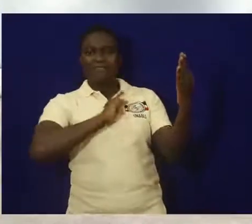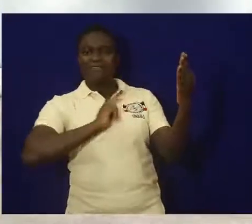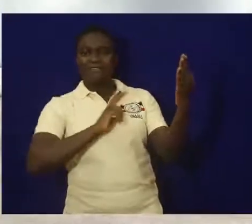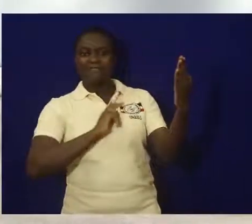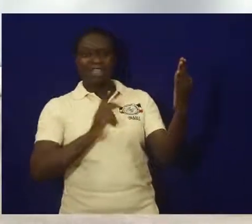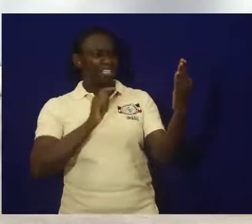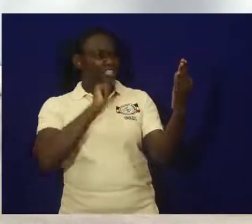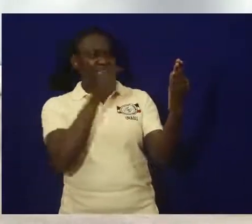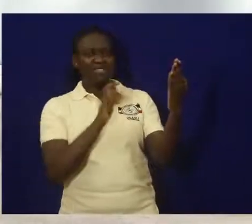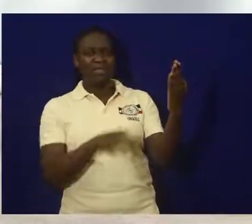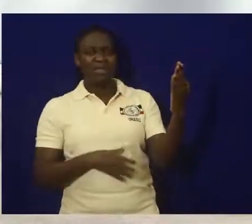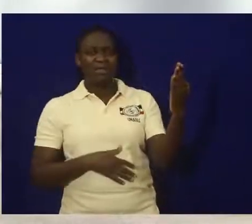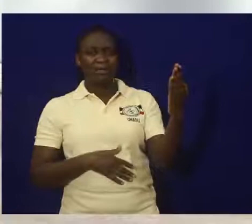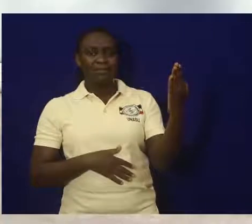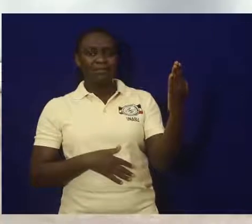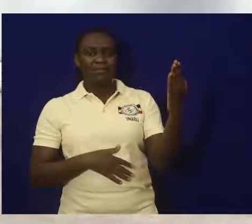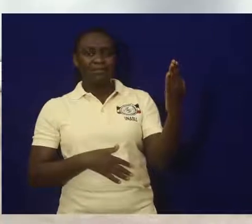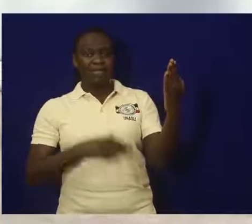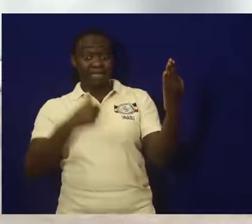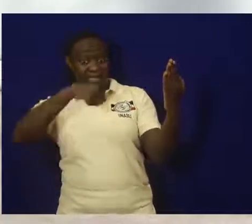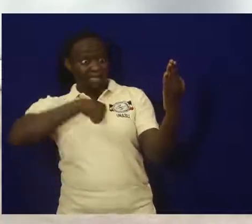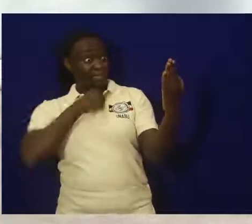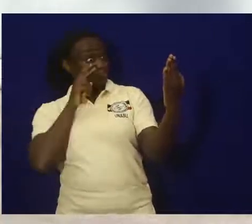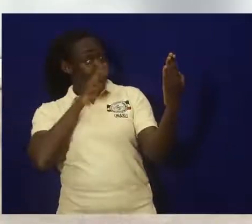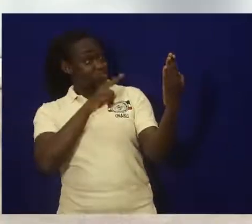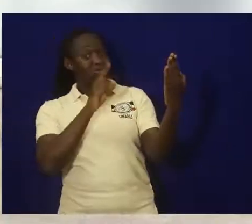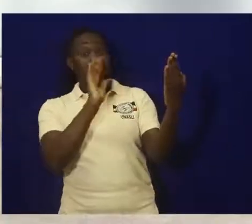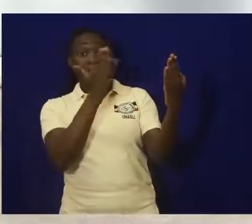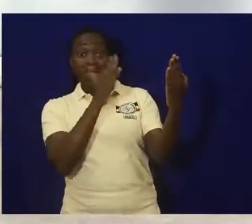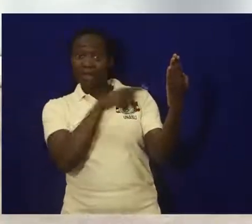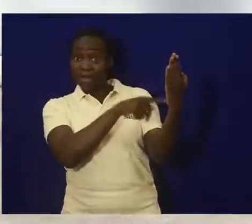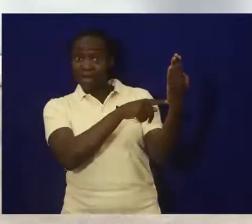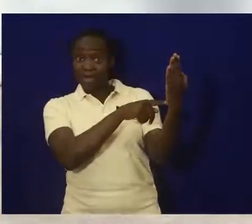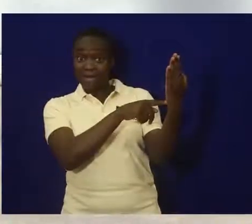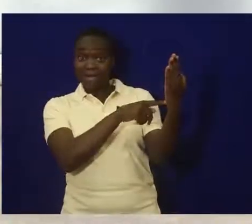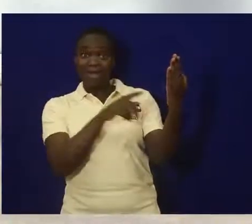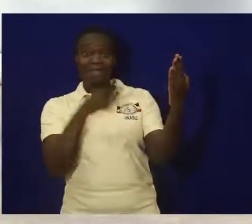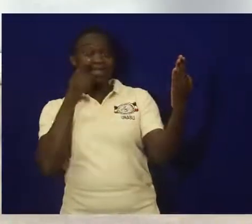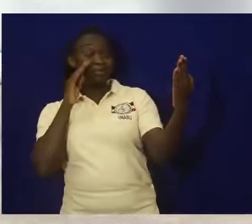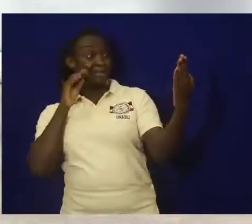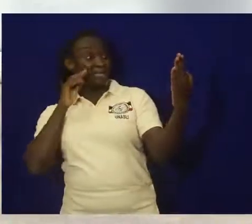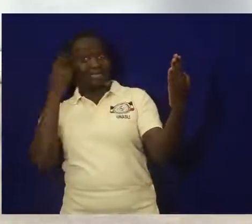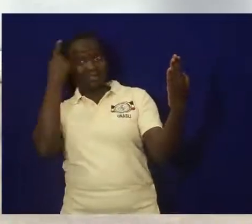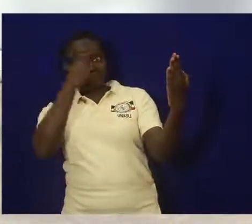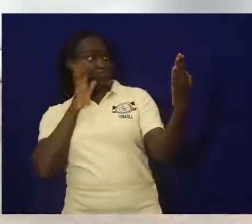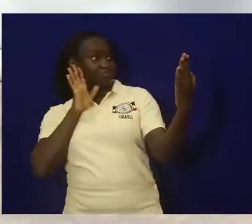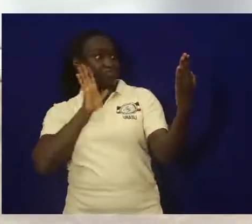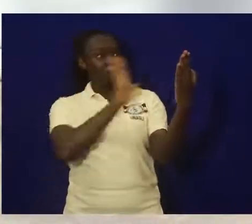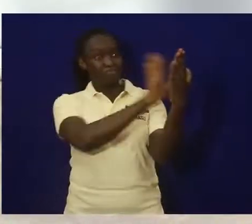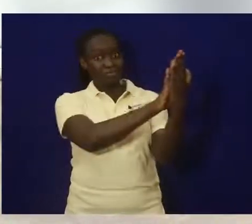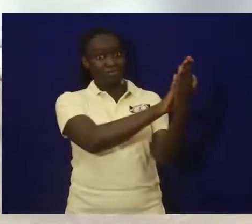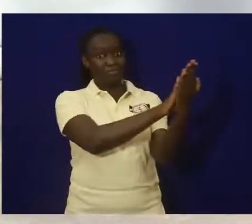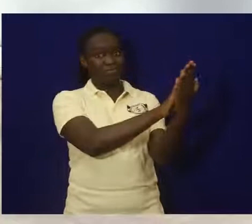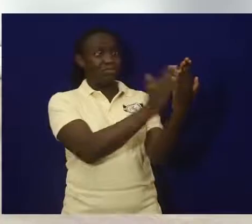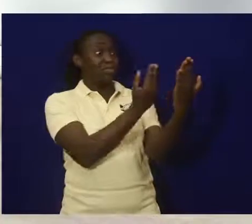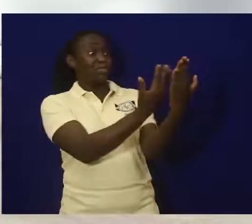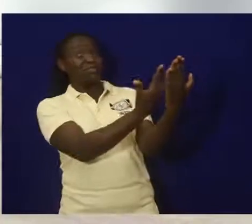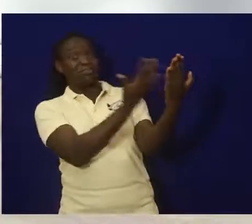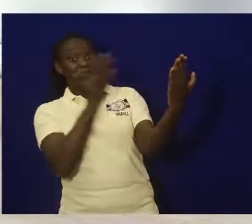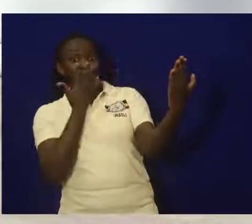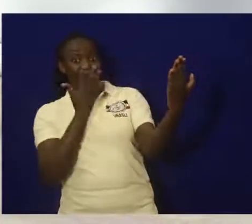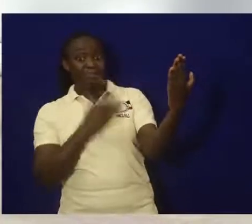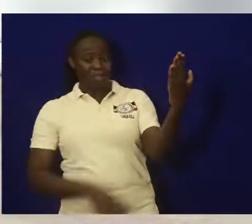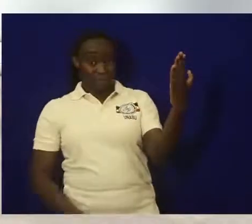yourself. Nothing will change. But that's a result of reflection at the plane surface.